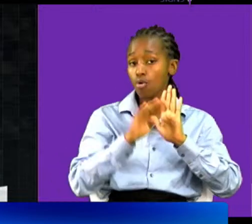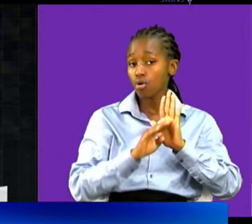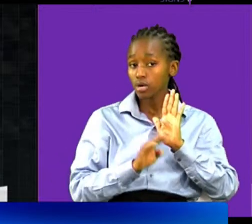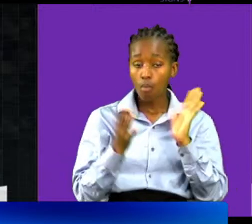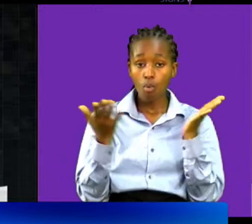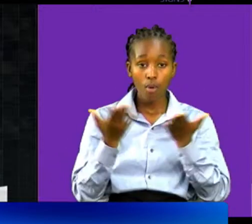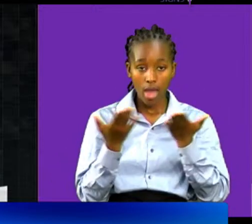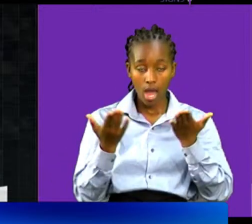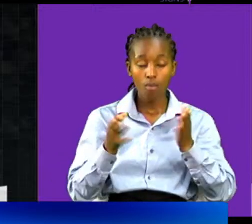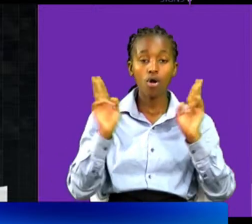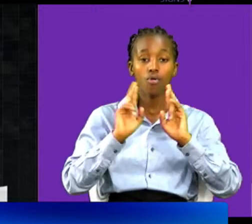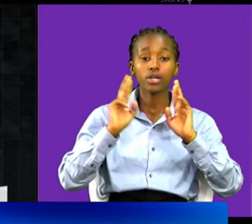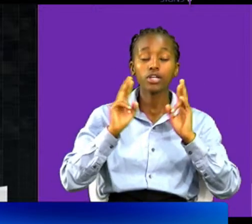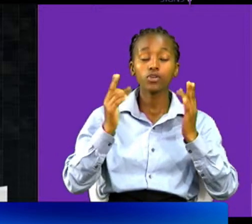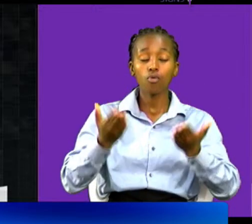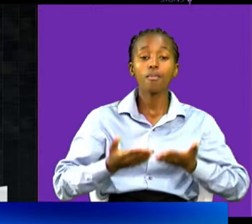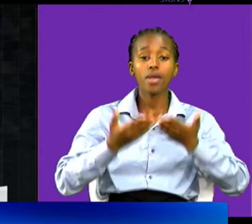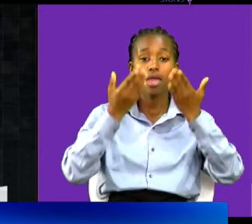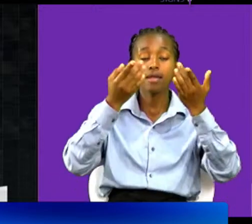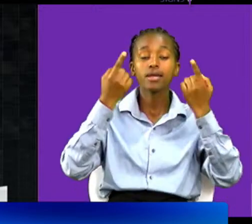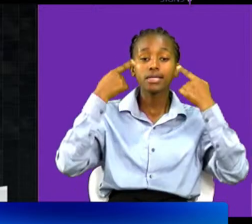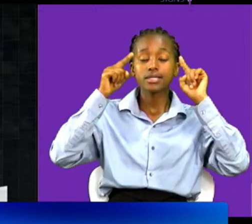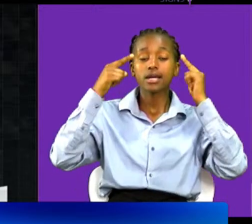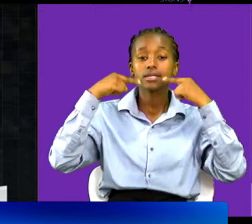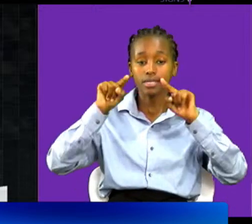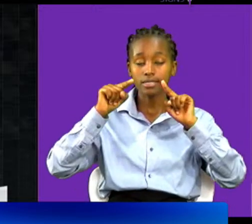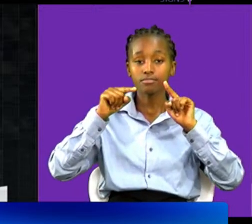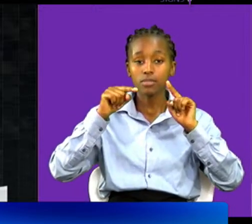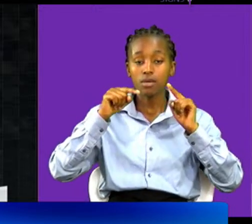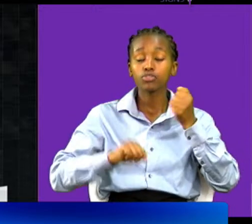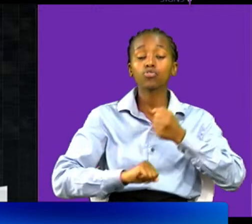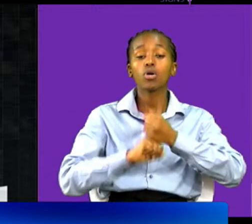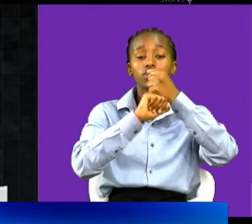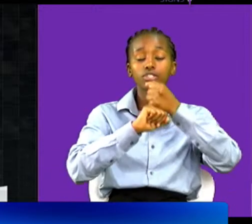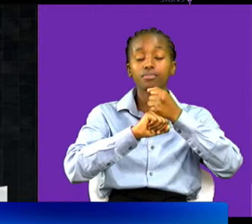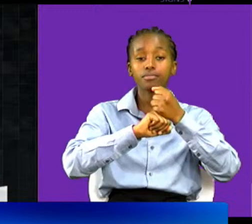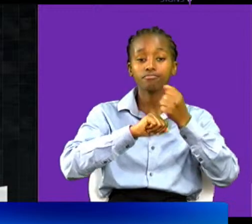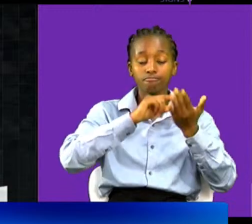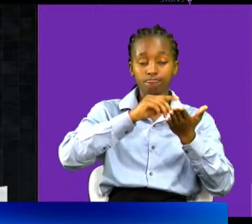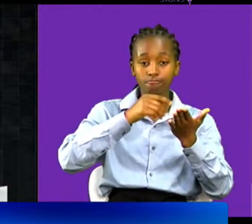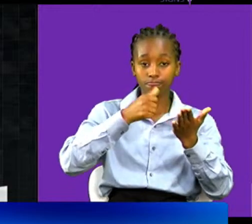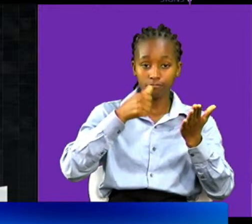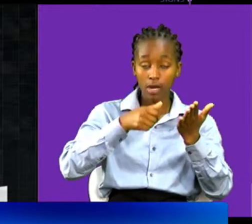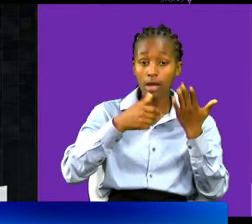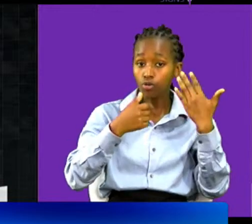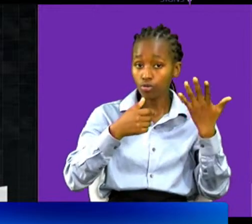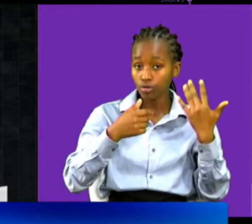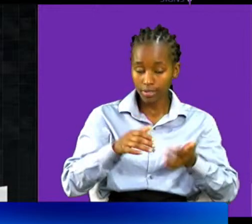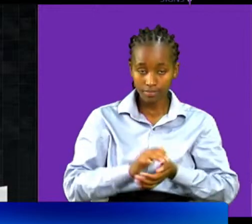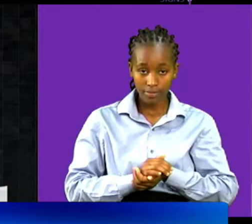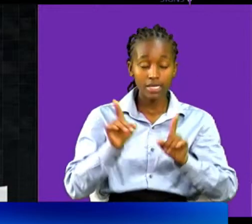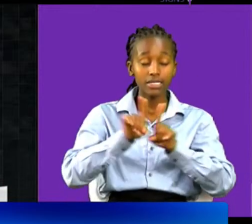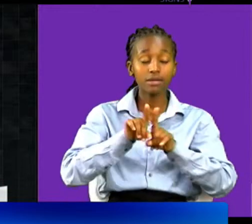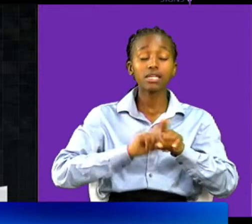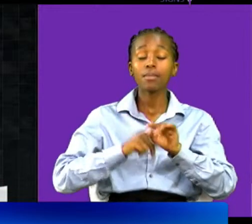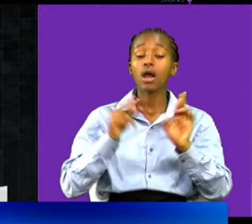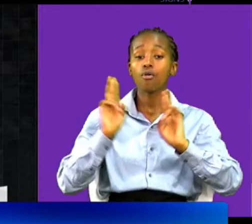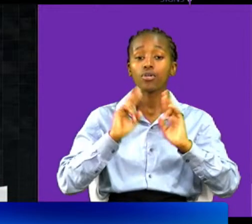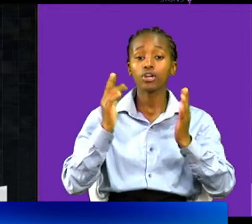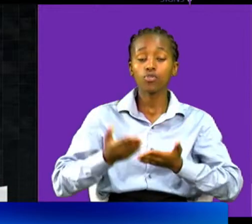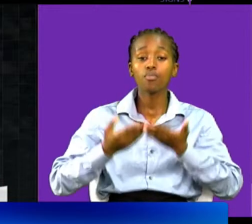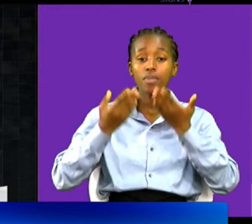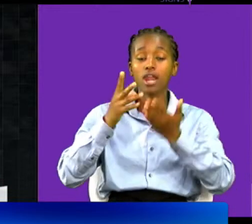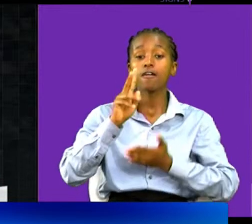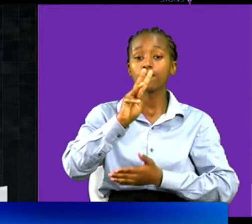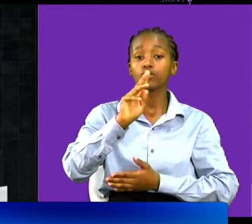success scholarship forms. Ichung'wah also promised to release 42 million shillings to poor students